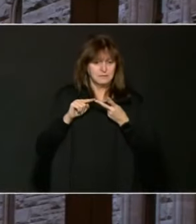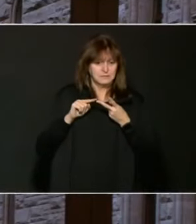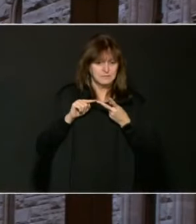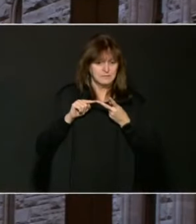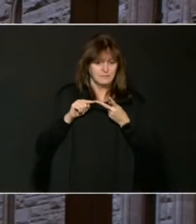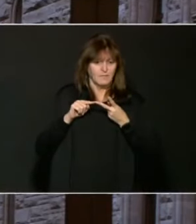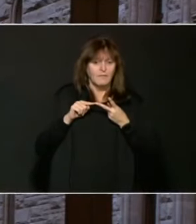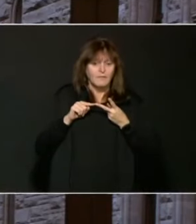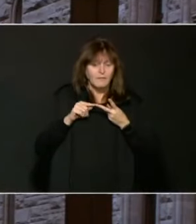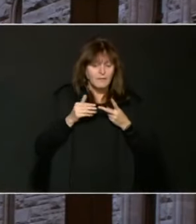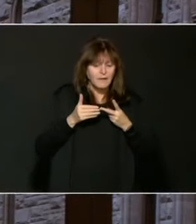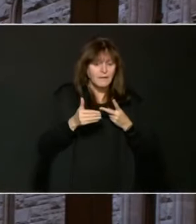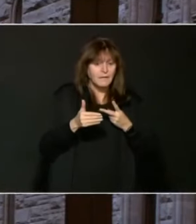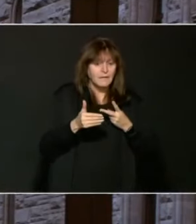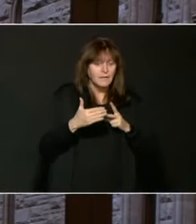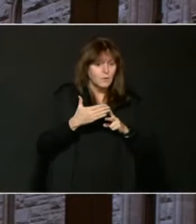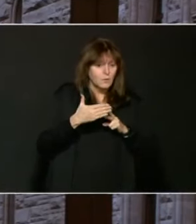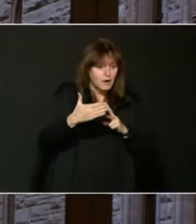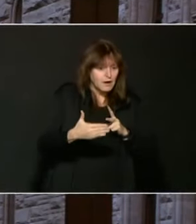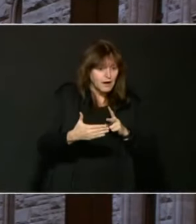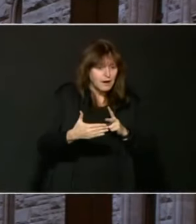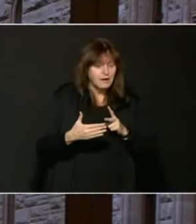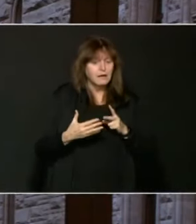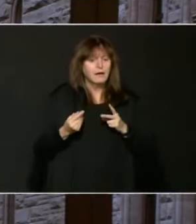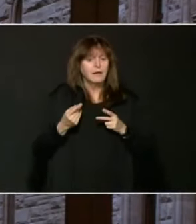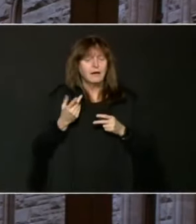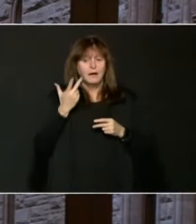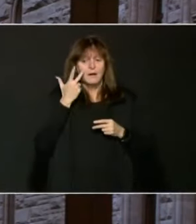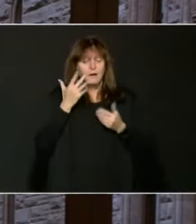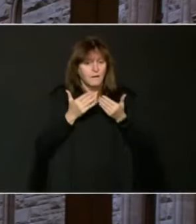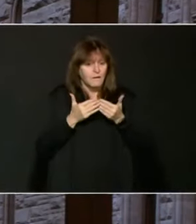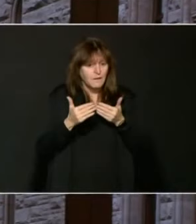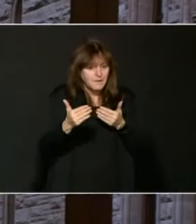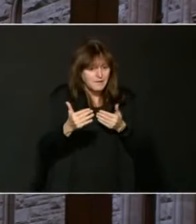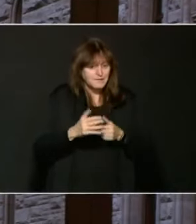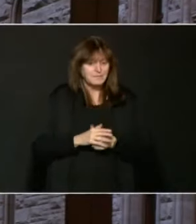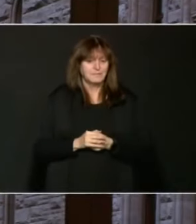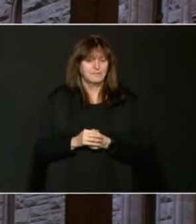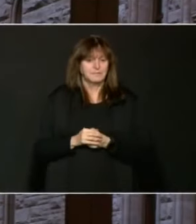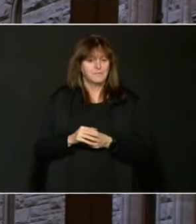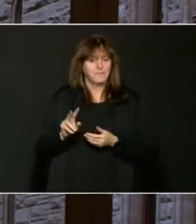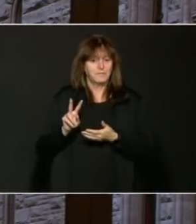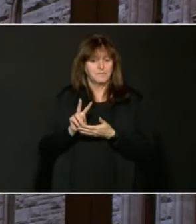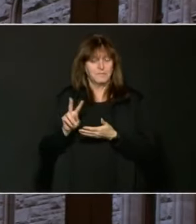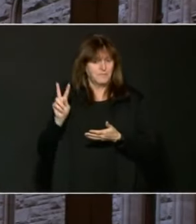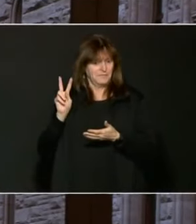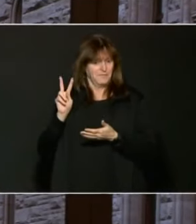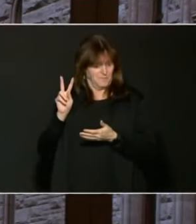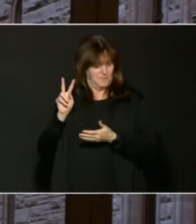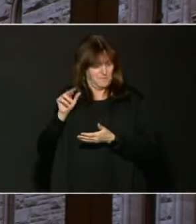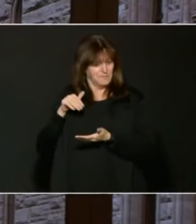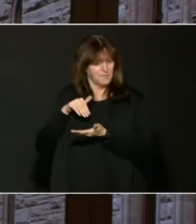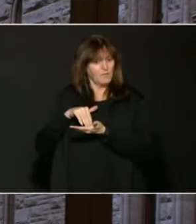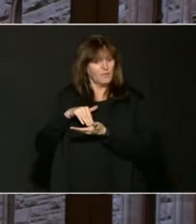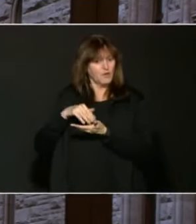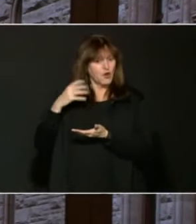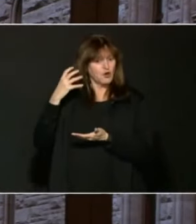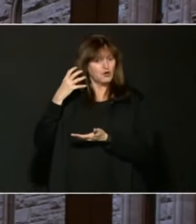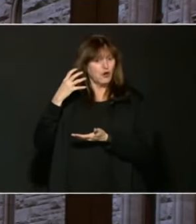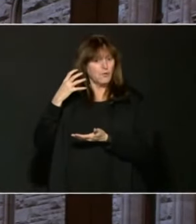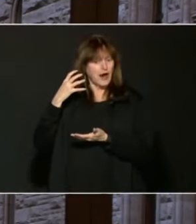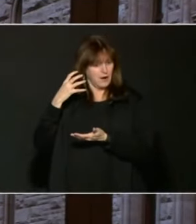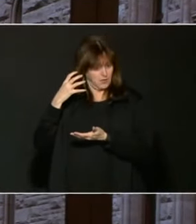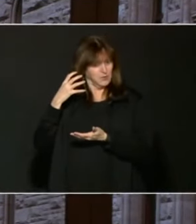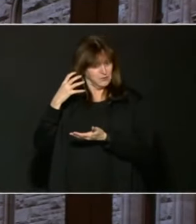it's been 2 weeks since we had Dr. Brown from the scientific table and our modeling group to give us an update of the analytics